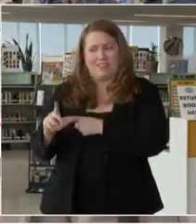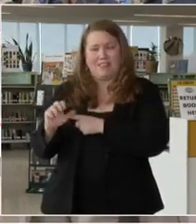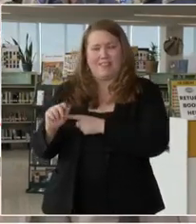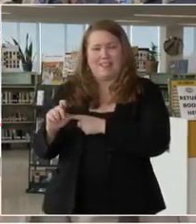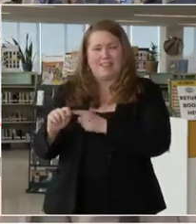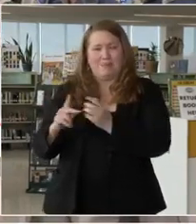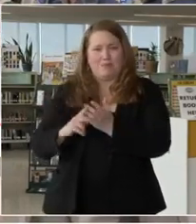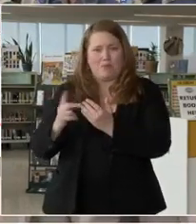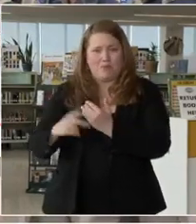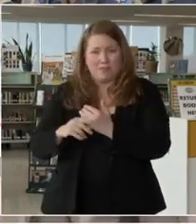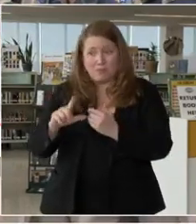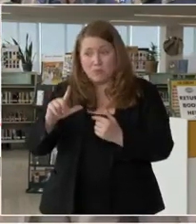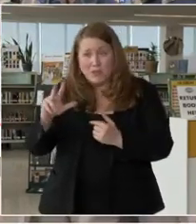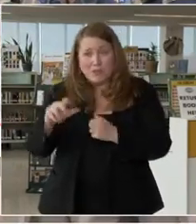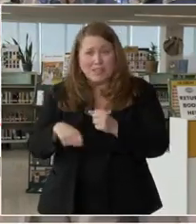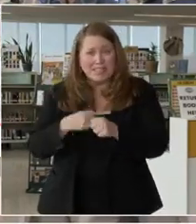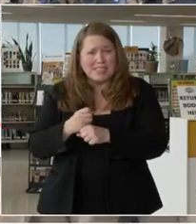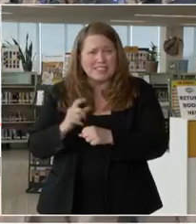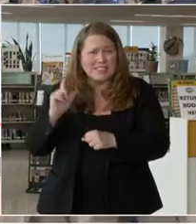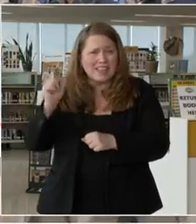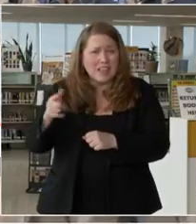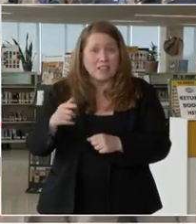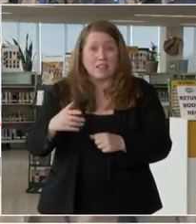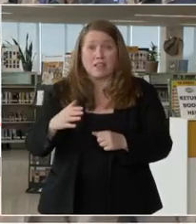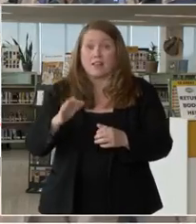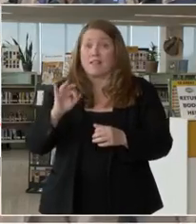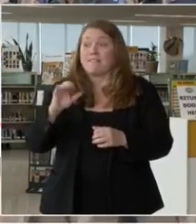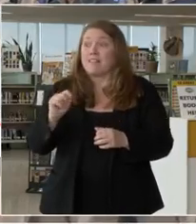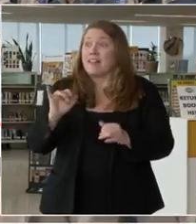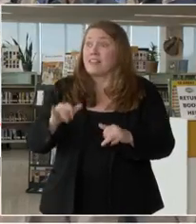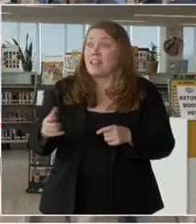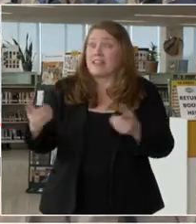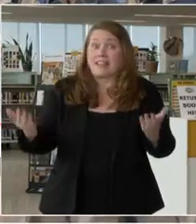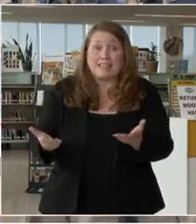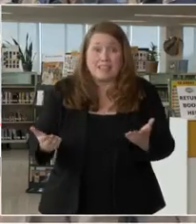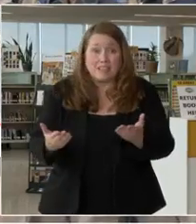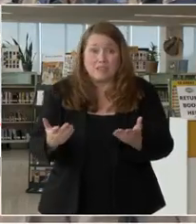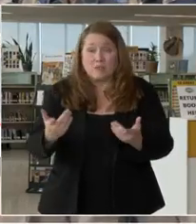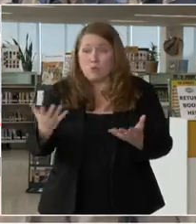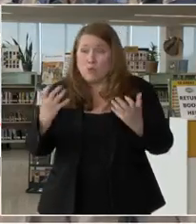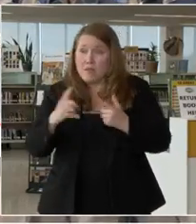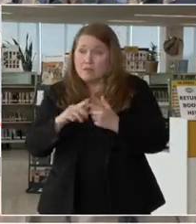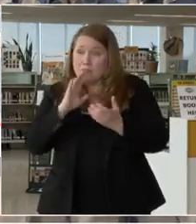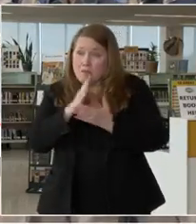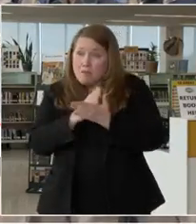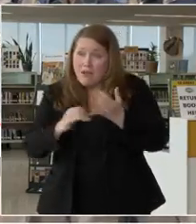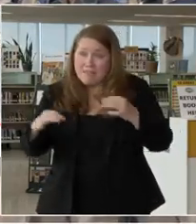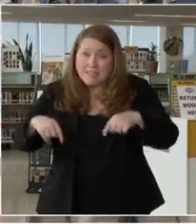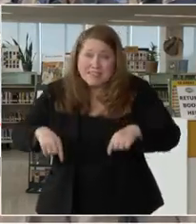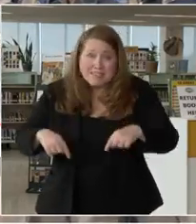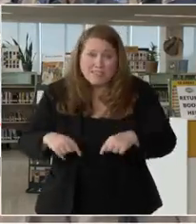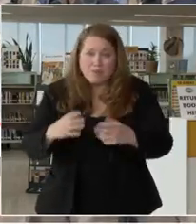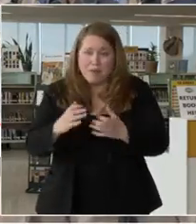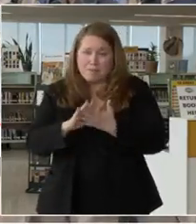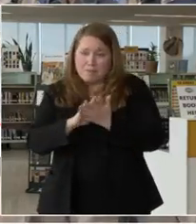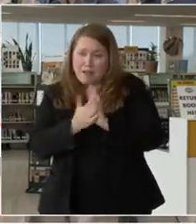30 years from now, the fact that you are doing whatever it is you're doing, if you are part of this police cadet program, it will be because the chief of